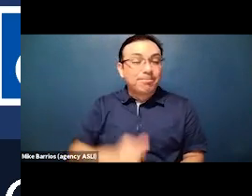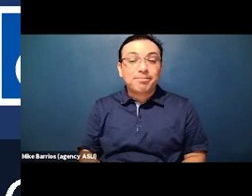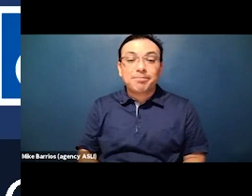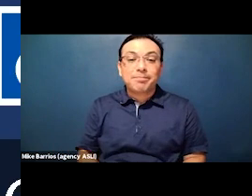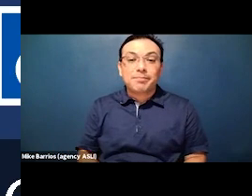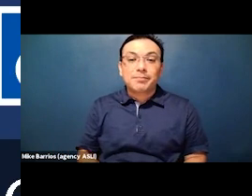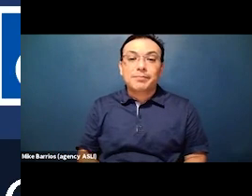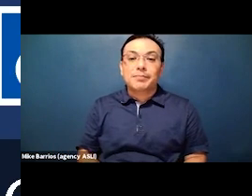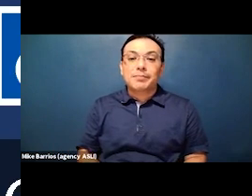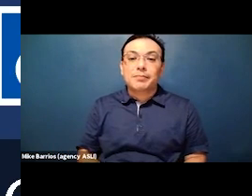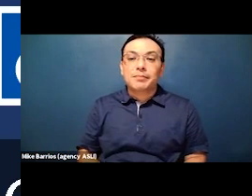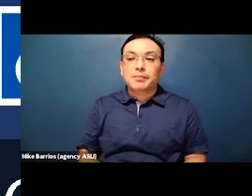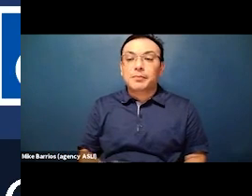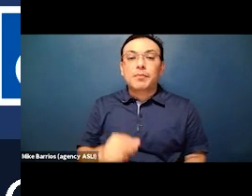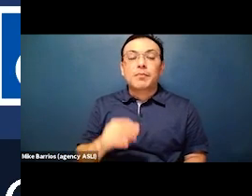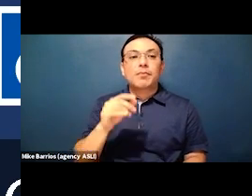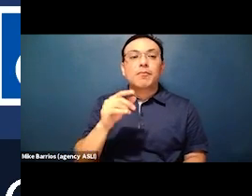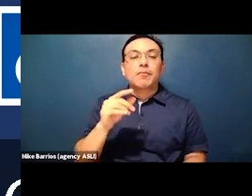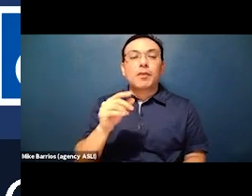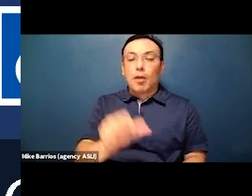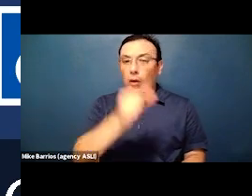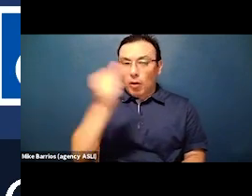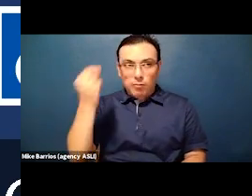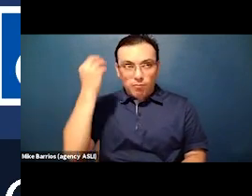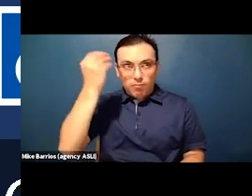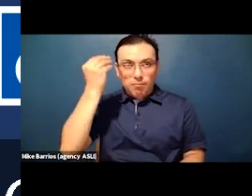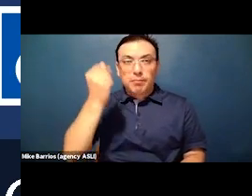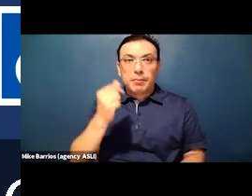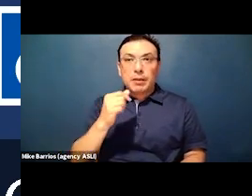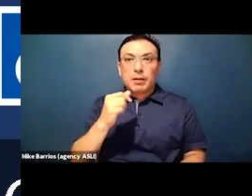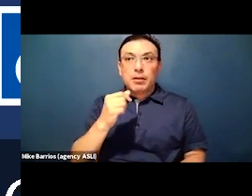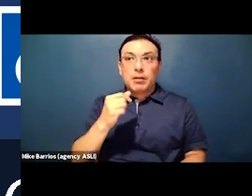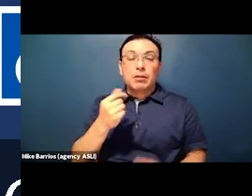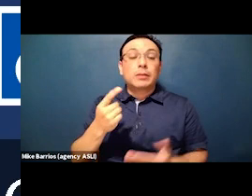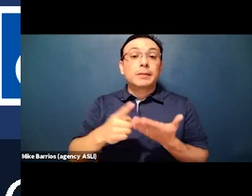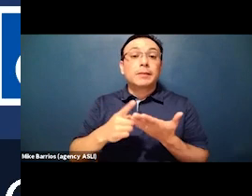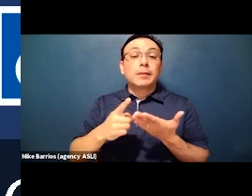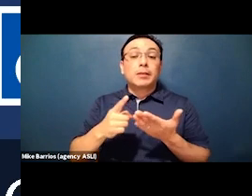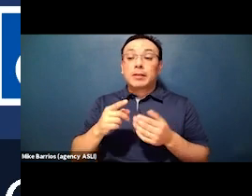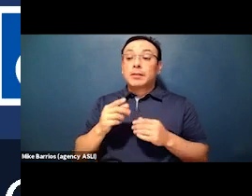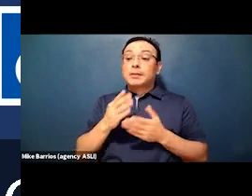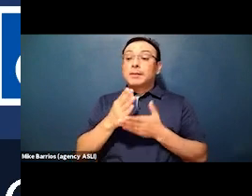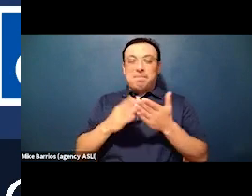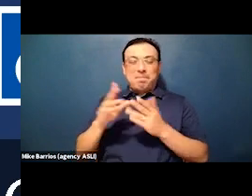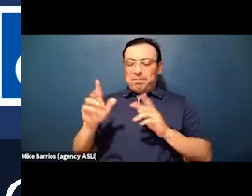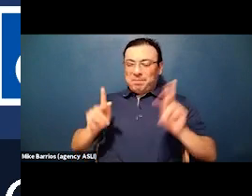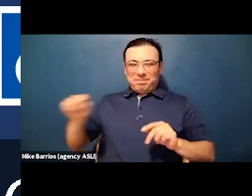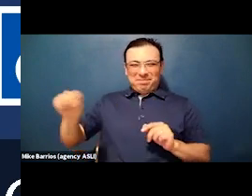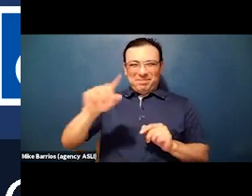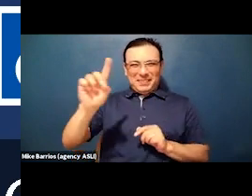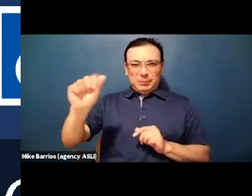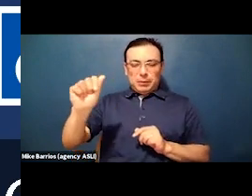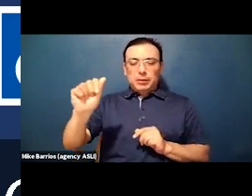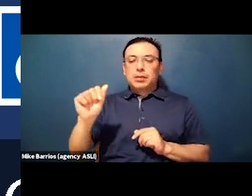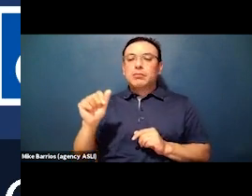who live at home and rely on home healthcare providers, the community